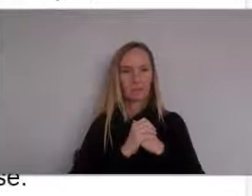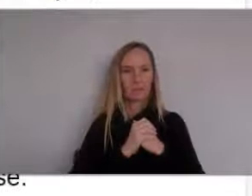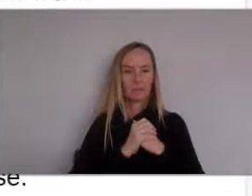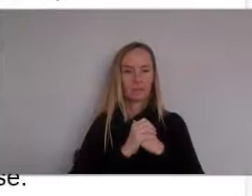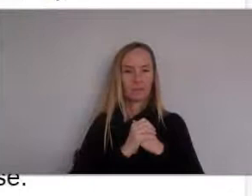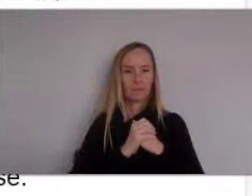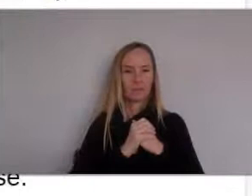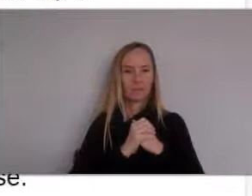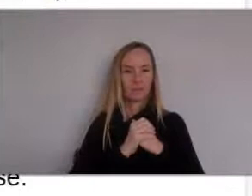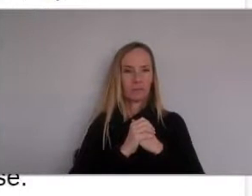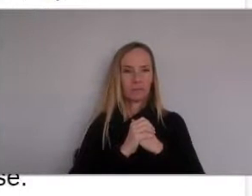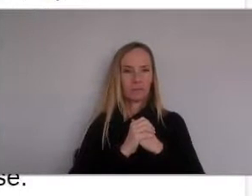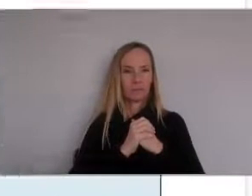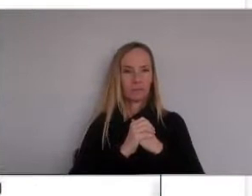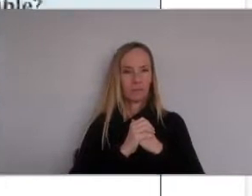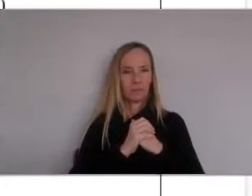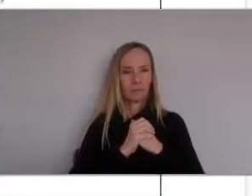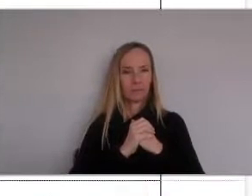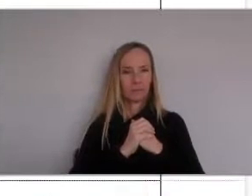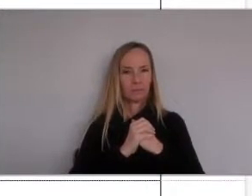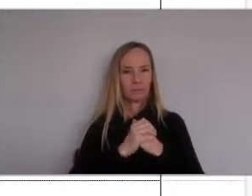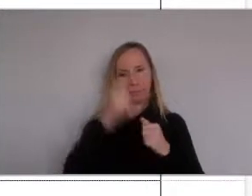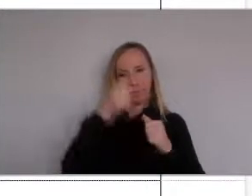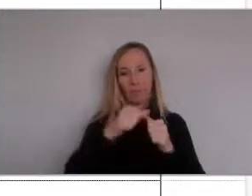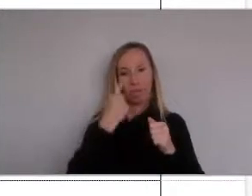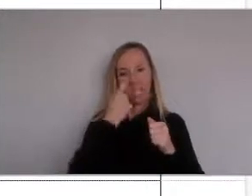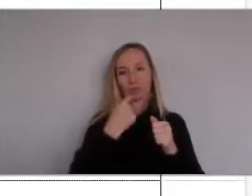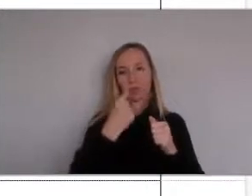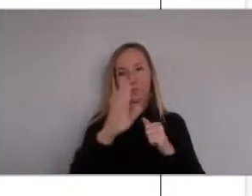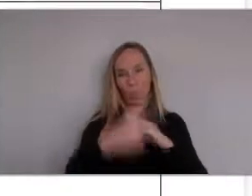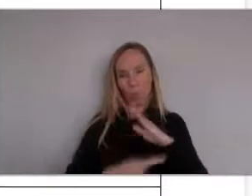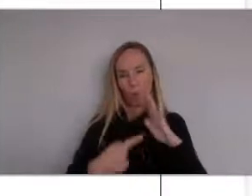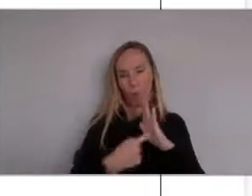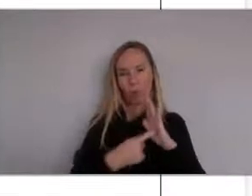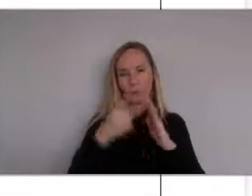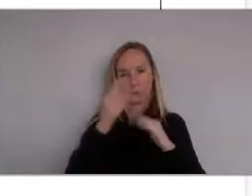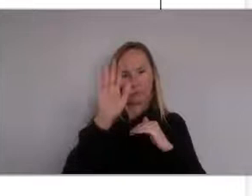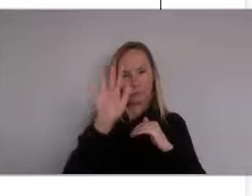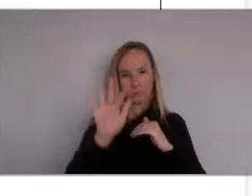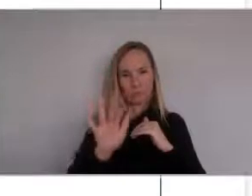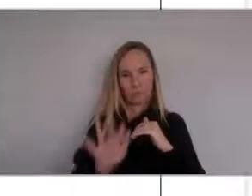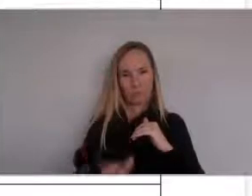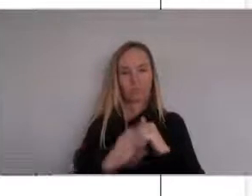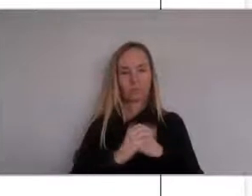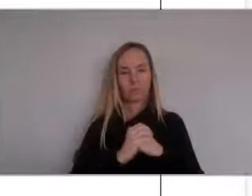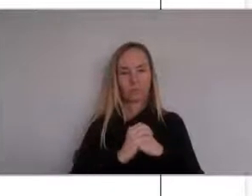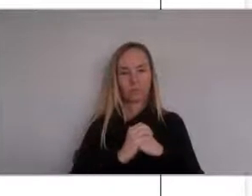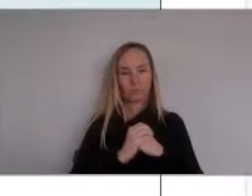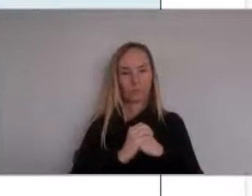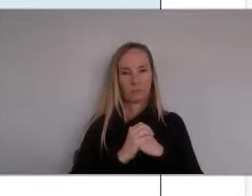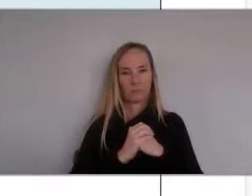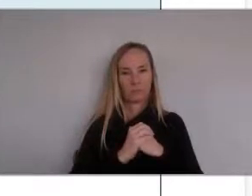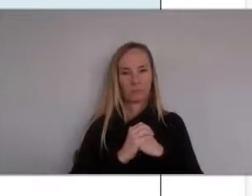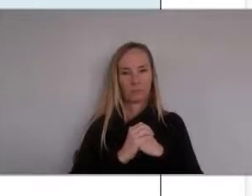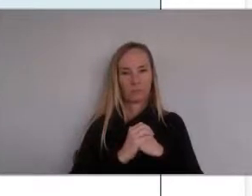here are your roles here. So you'll fill in this as you make your way through the semester. So